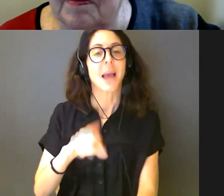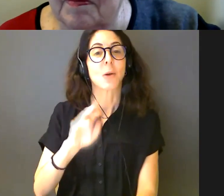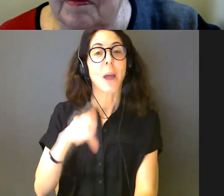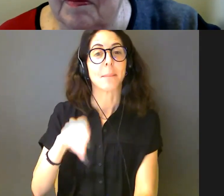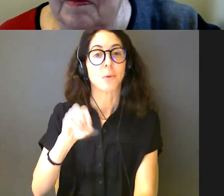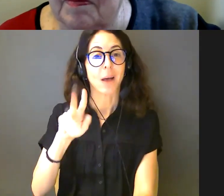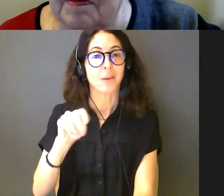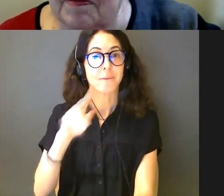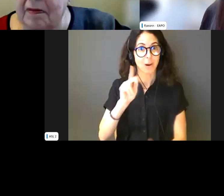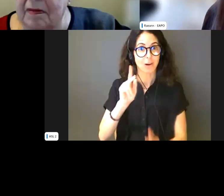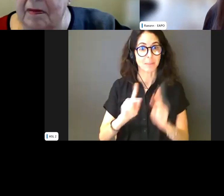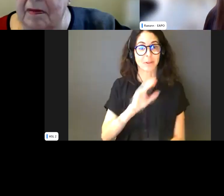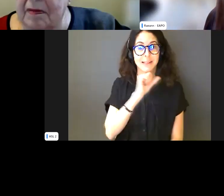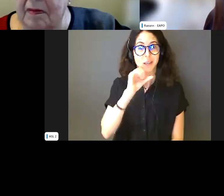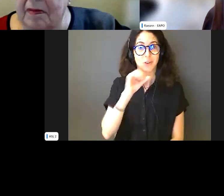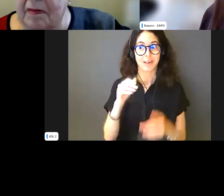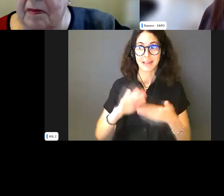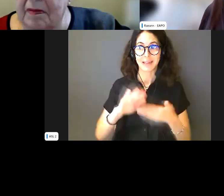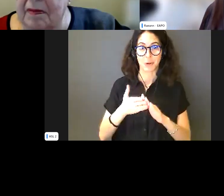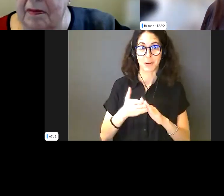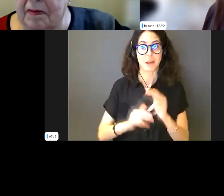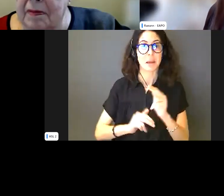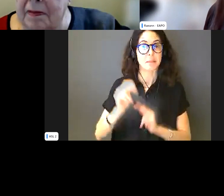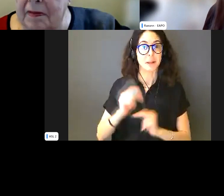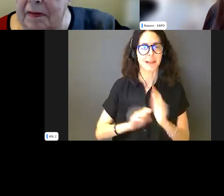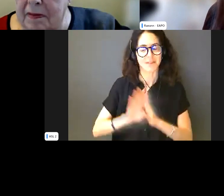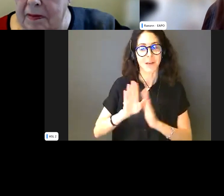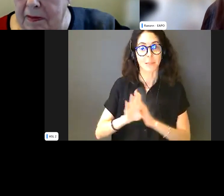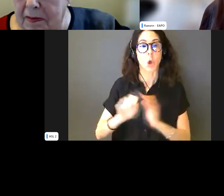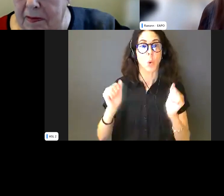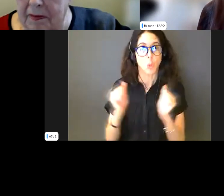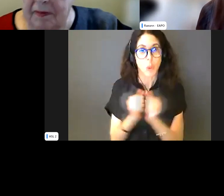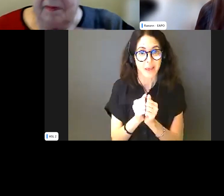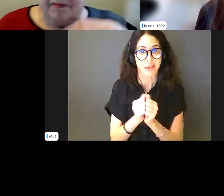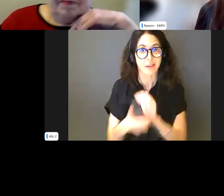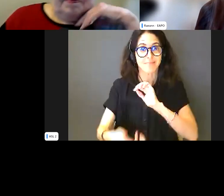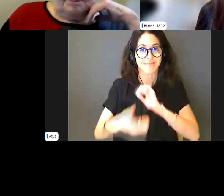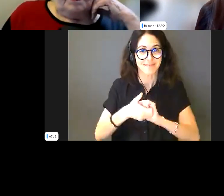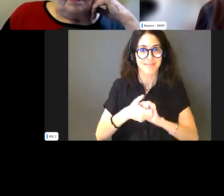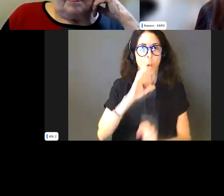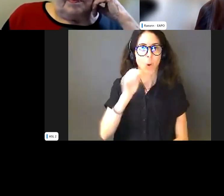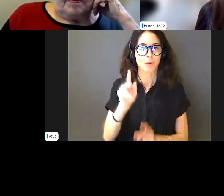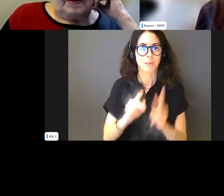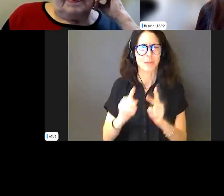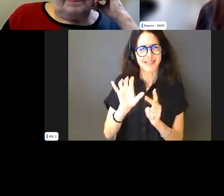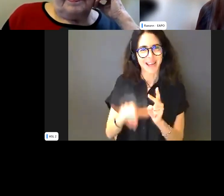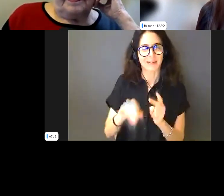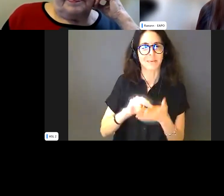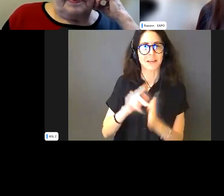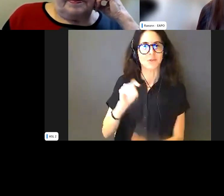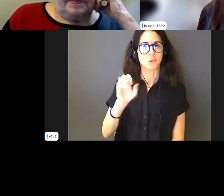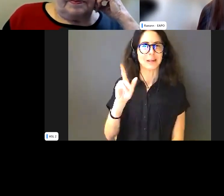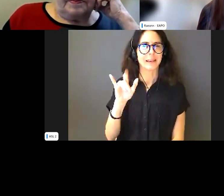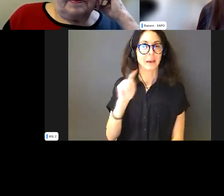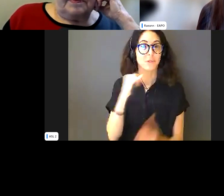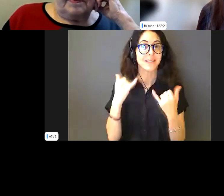communities. Built by and with older adults. So this is what today is about. This is what this toolkit is about. And this is